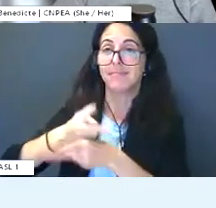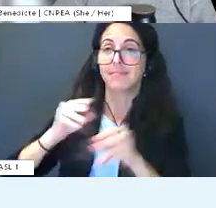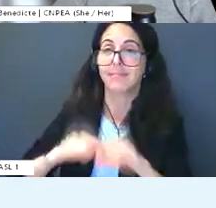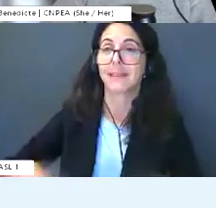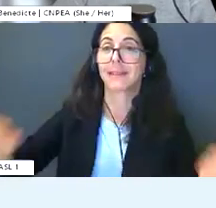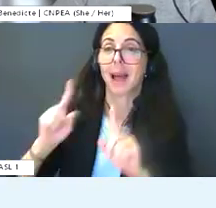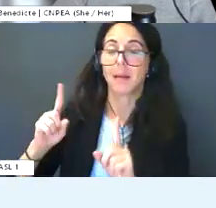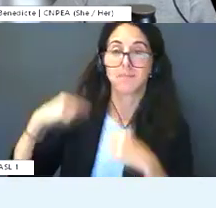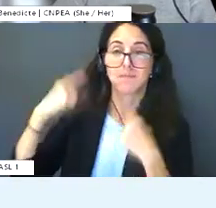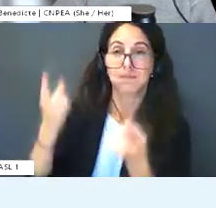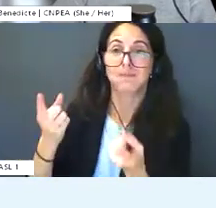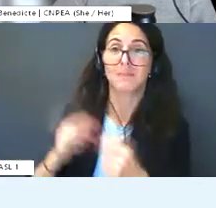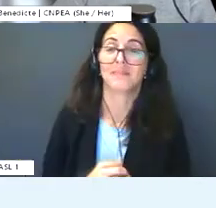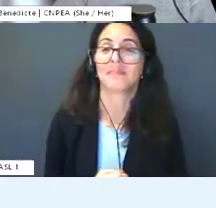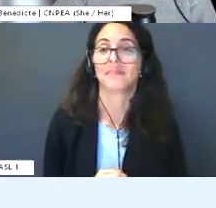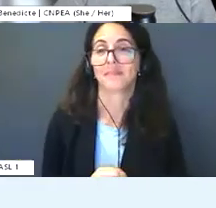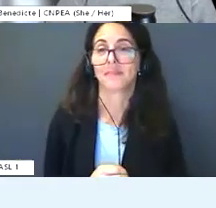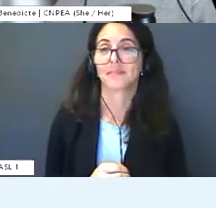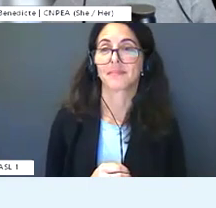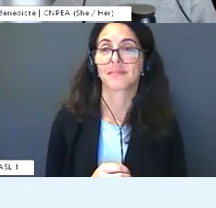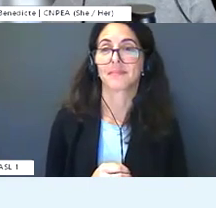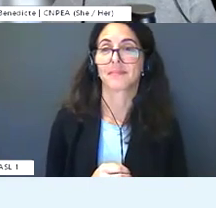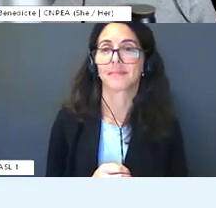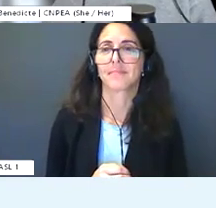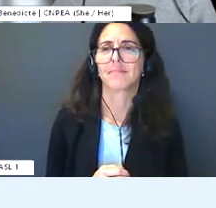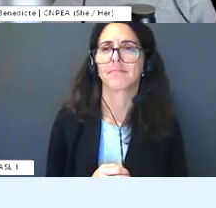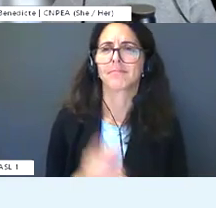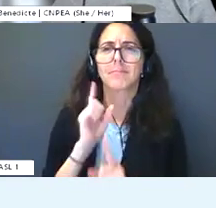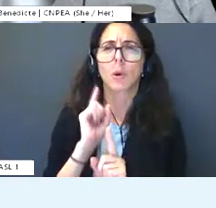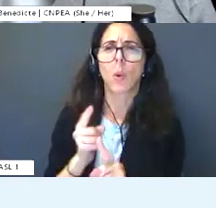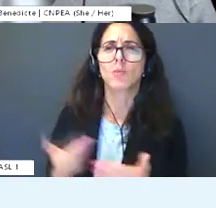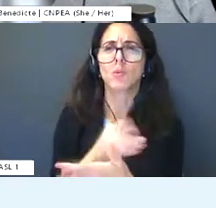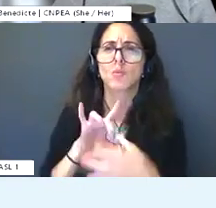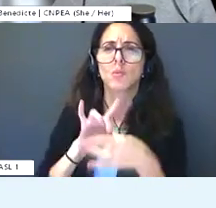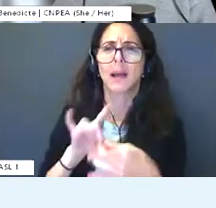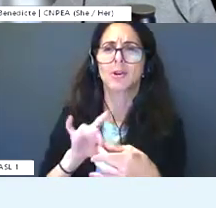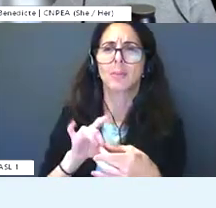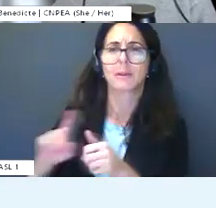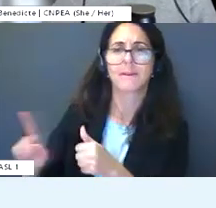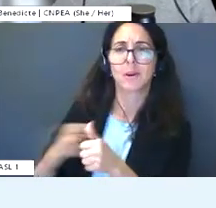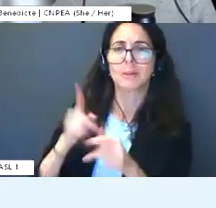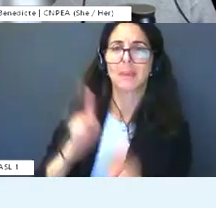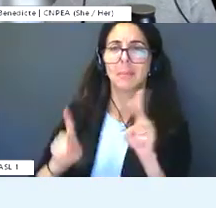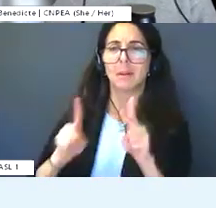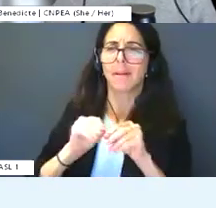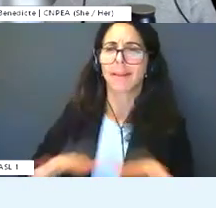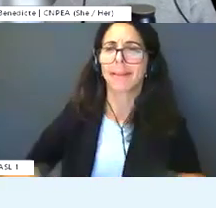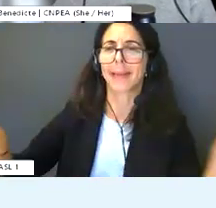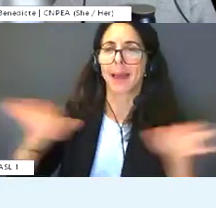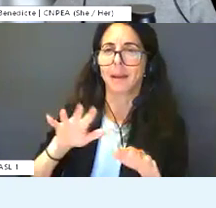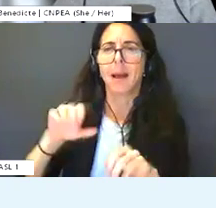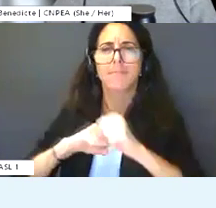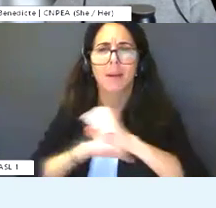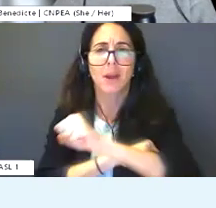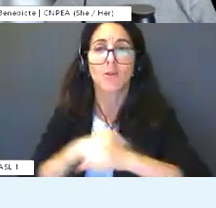the ages. We seek a new relationship with the original peoples of this land, one that is based in